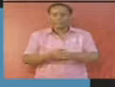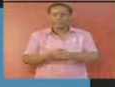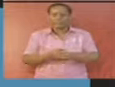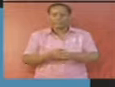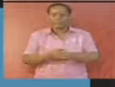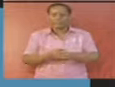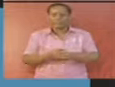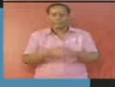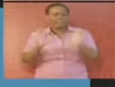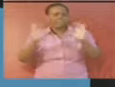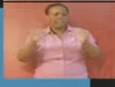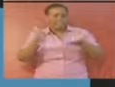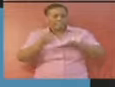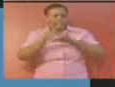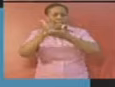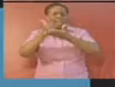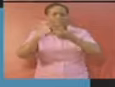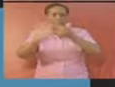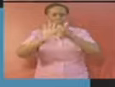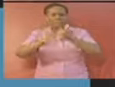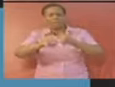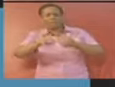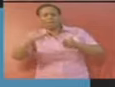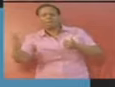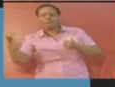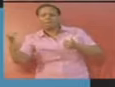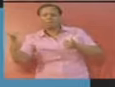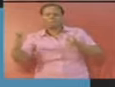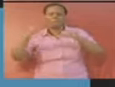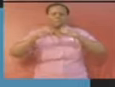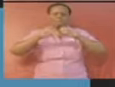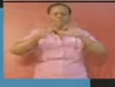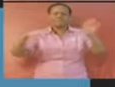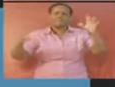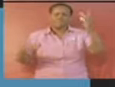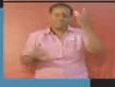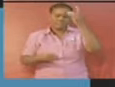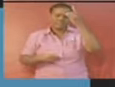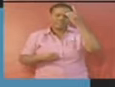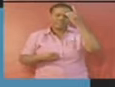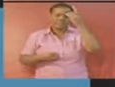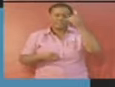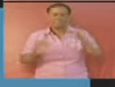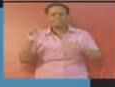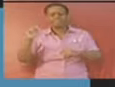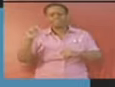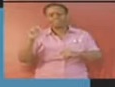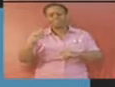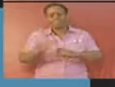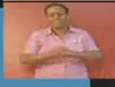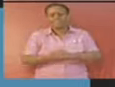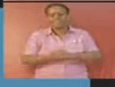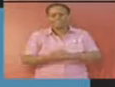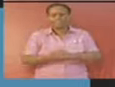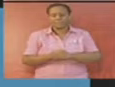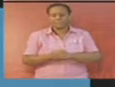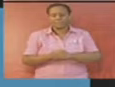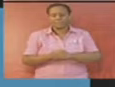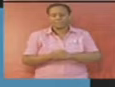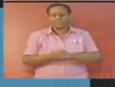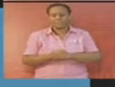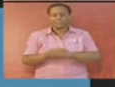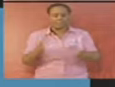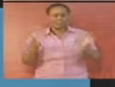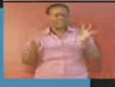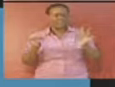diseases. If the uptake is great in a population, we develop something called as a population herd immunity, which is